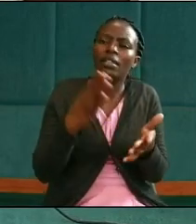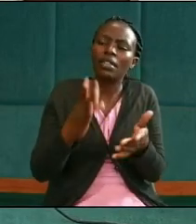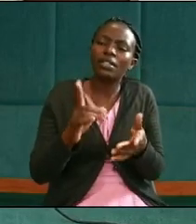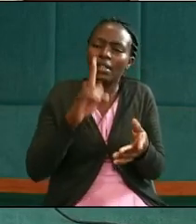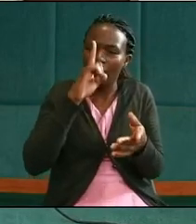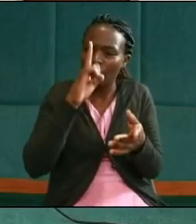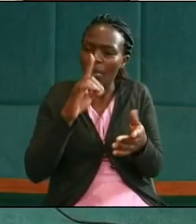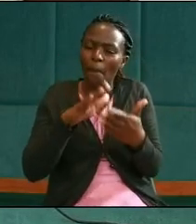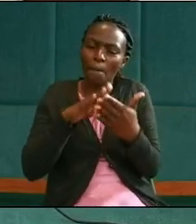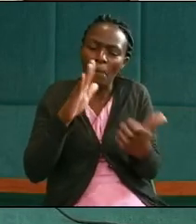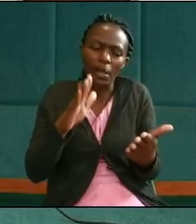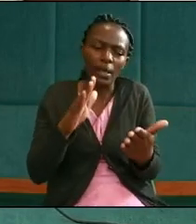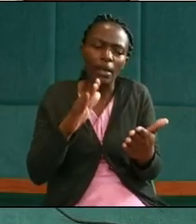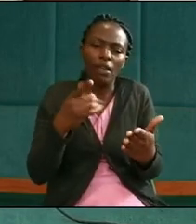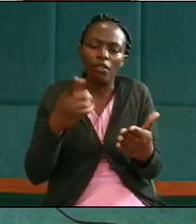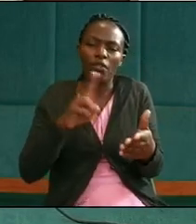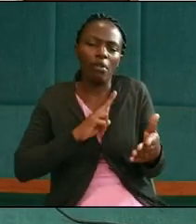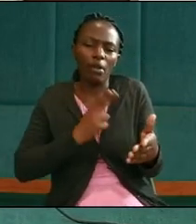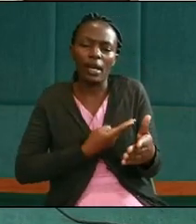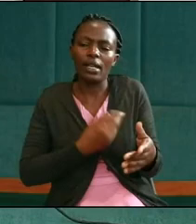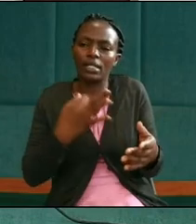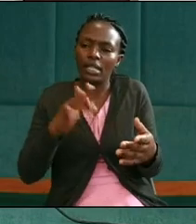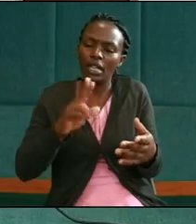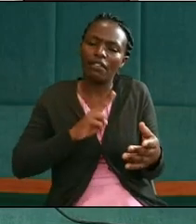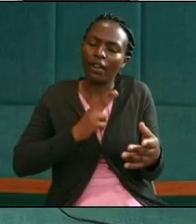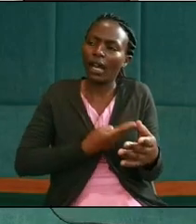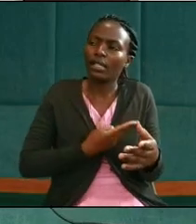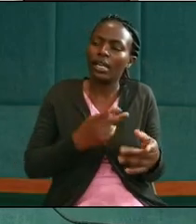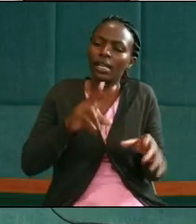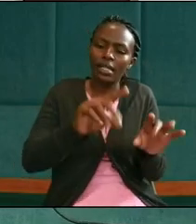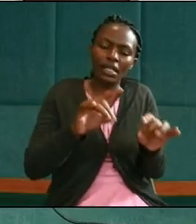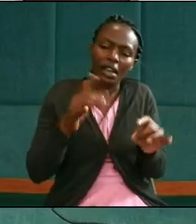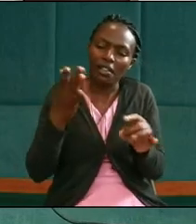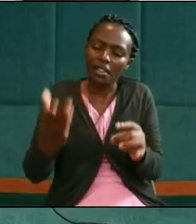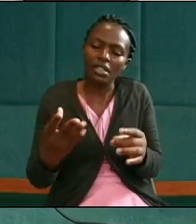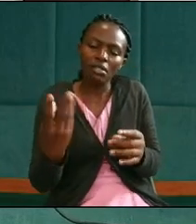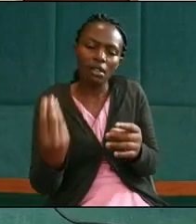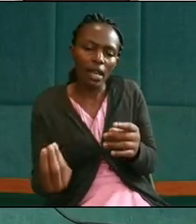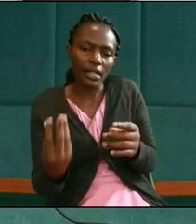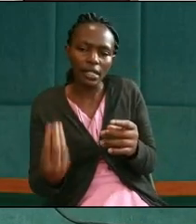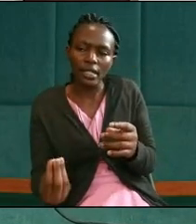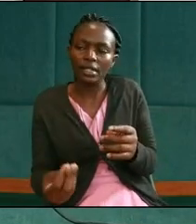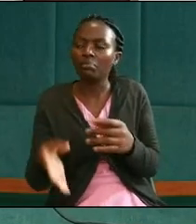deal to us. Christ's sacrifice should not be taken lightly. That reminds me,